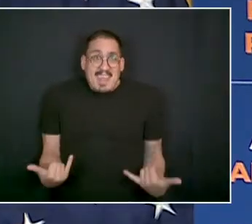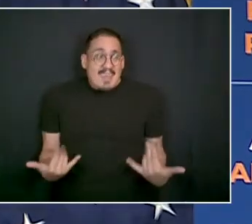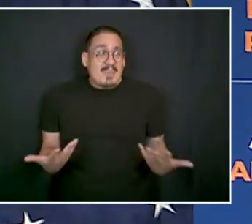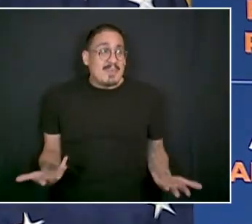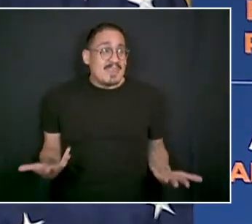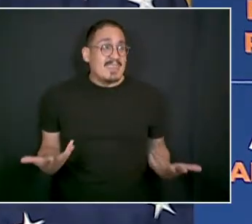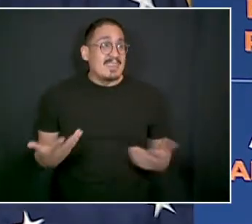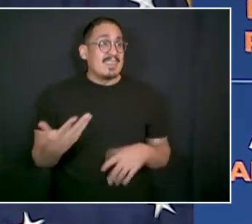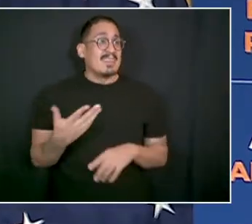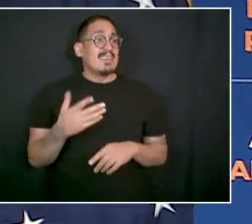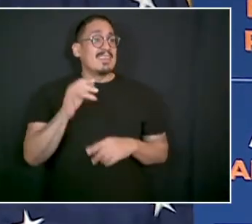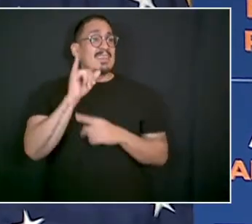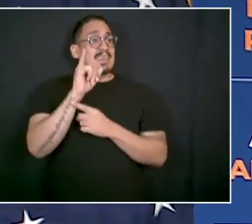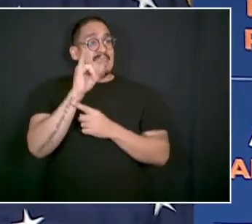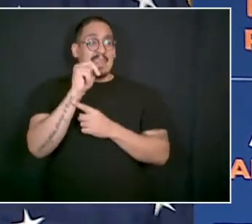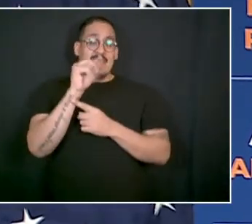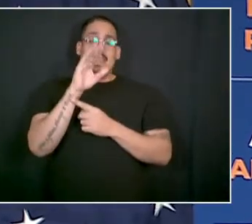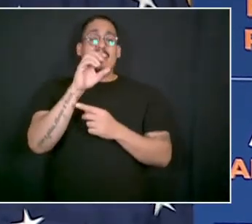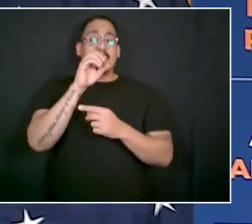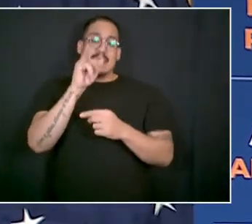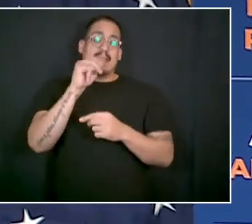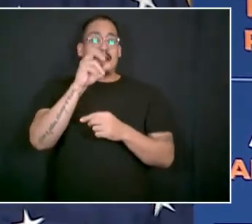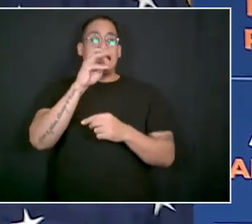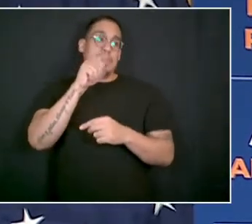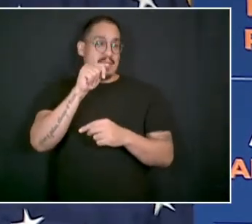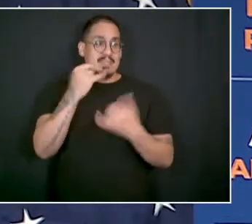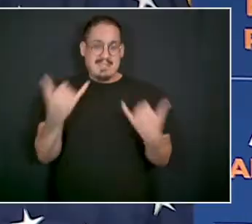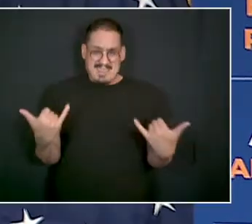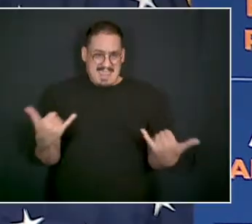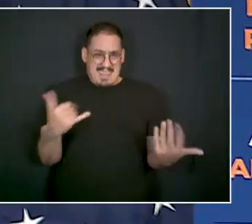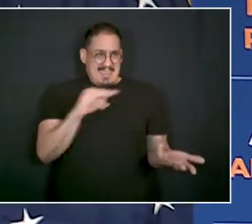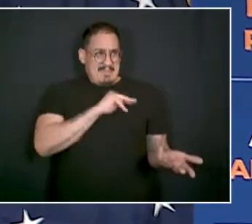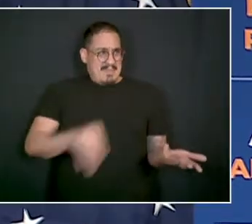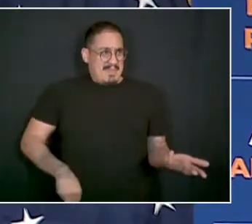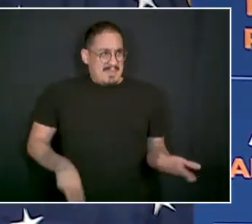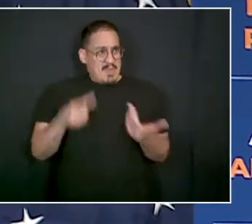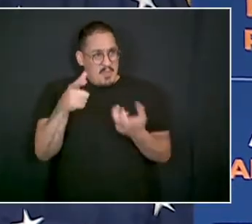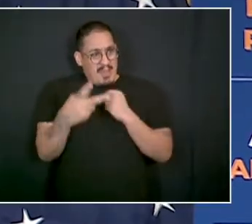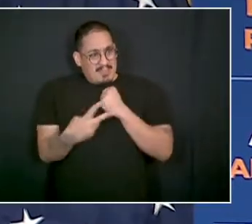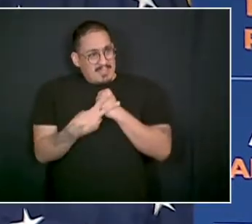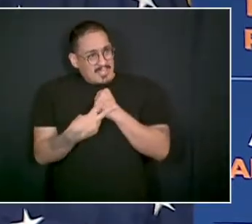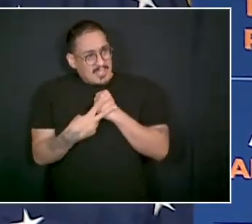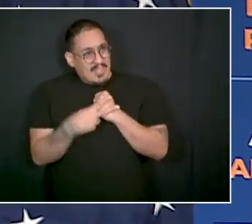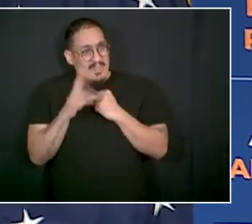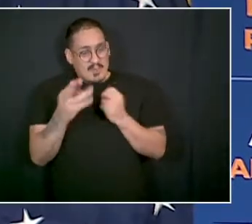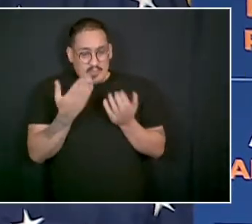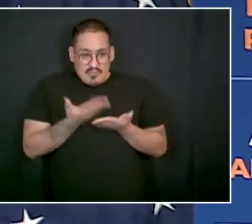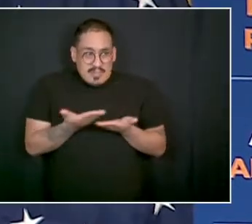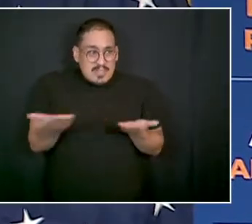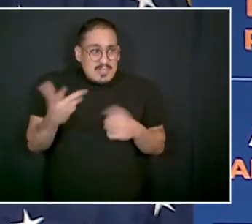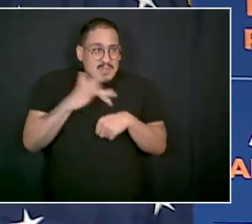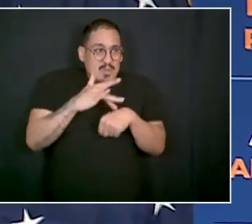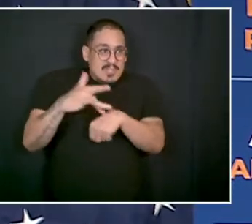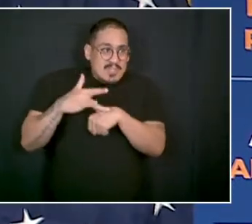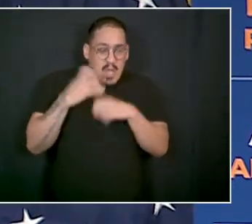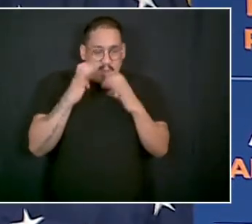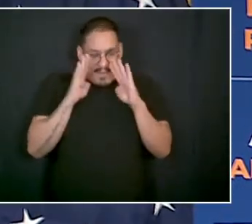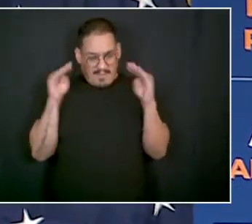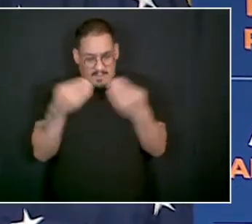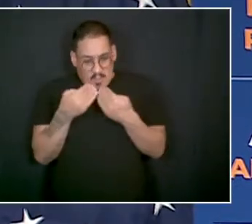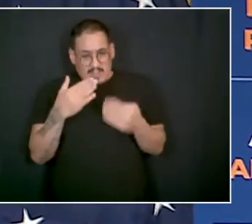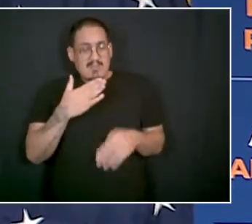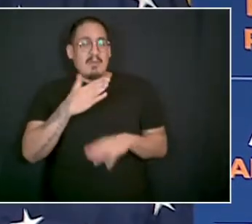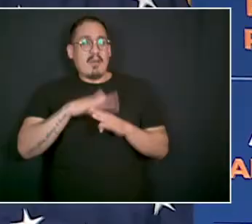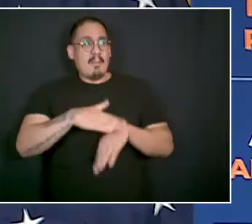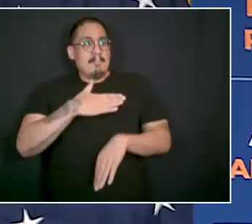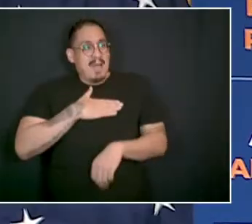want to reserve your resources. You want to stay focused on your job, because my victory is going to be showing my record